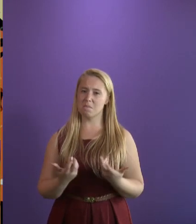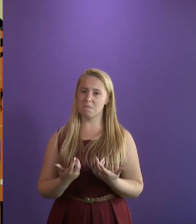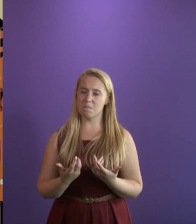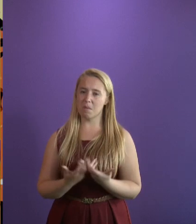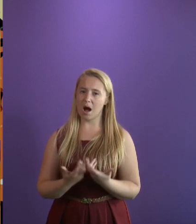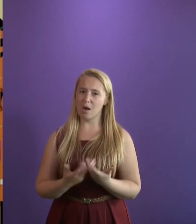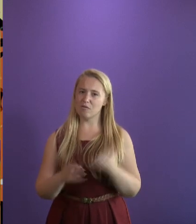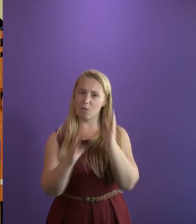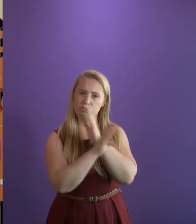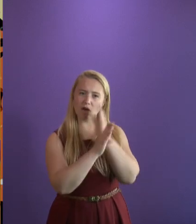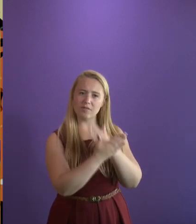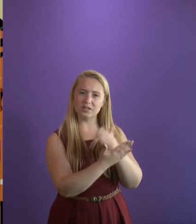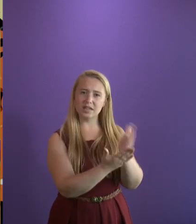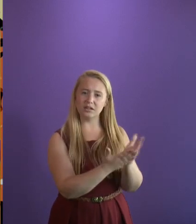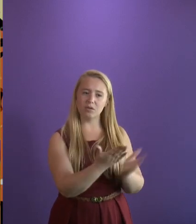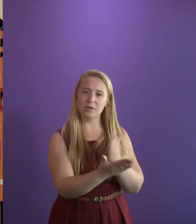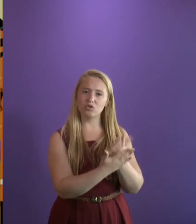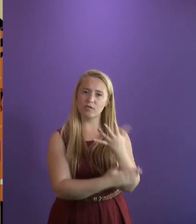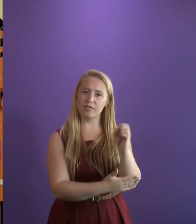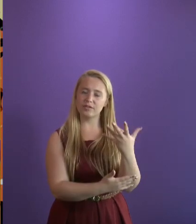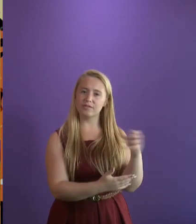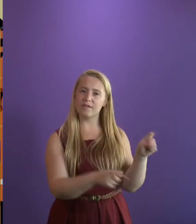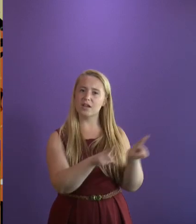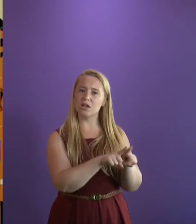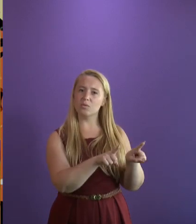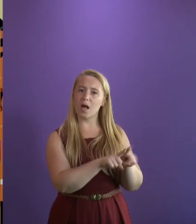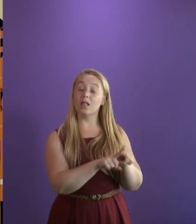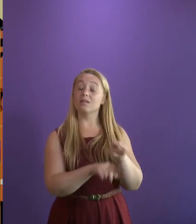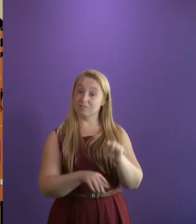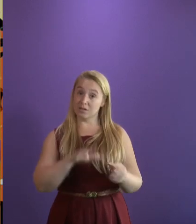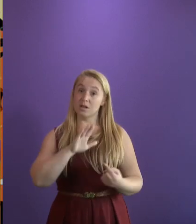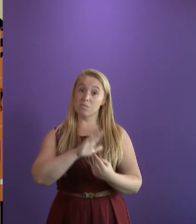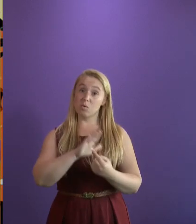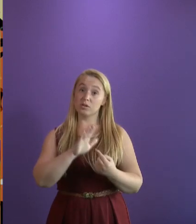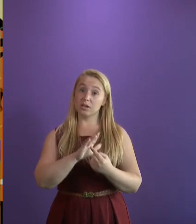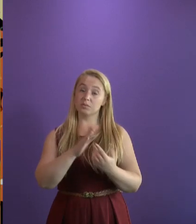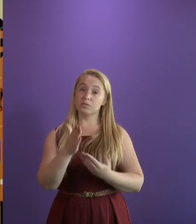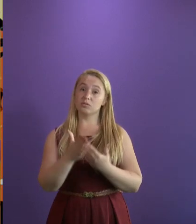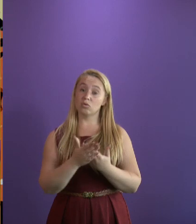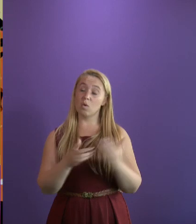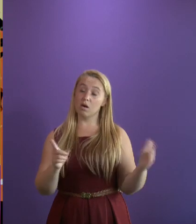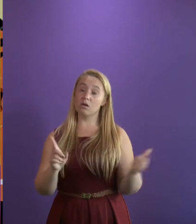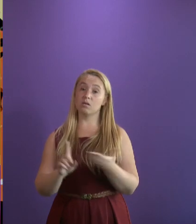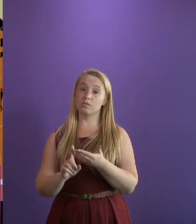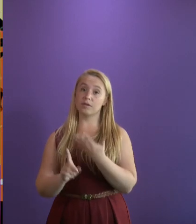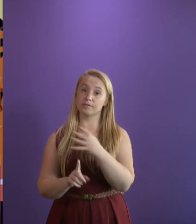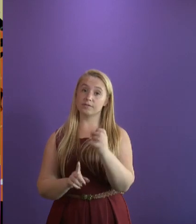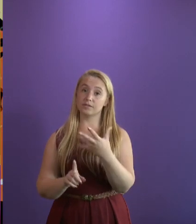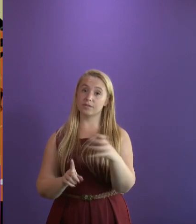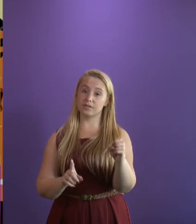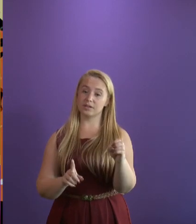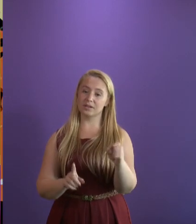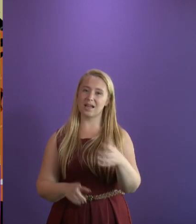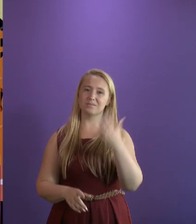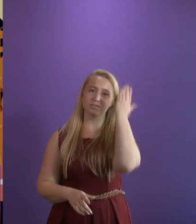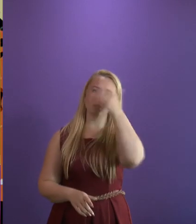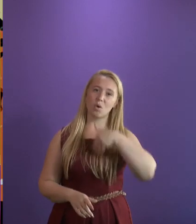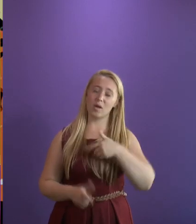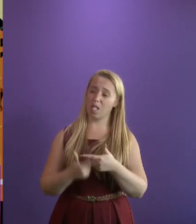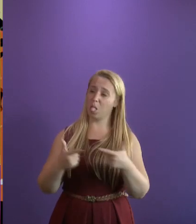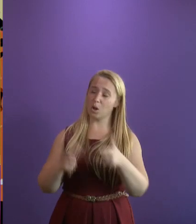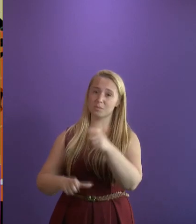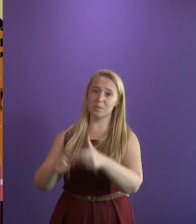to the private sector as well? That is extremely important. Now, I'm sorry for all those who have submitted questions that I can't